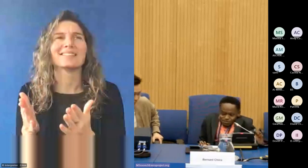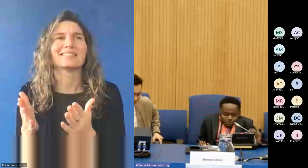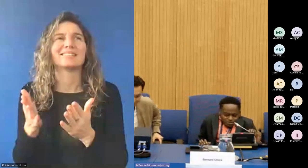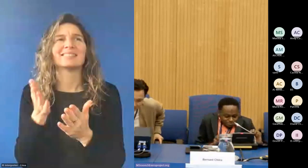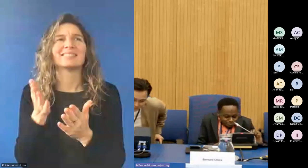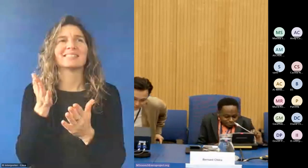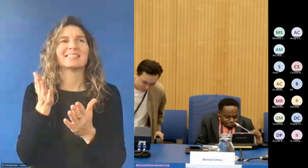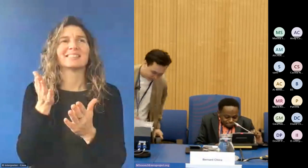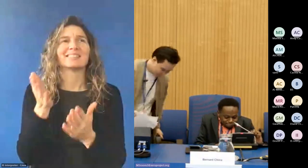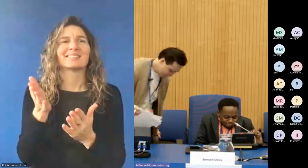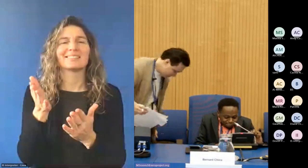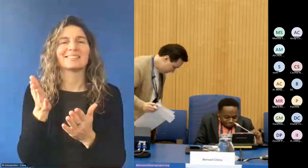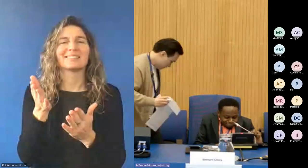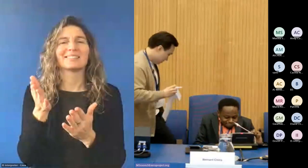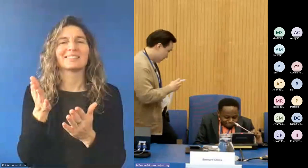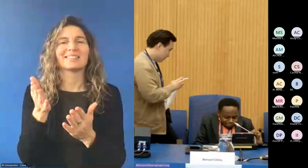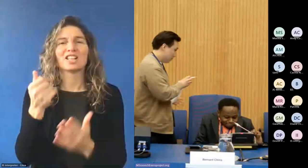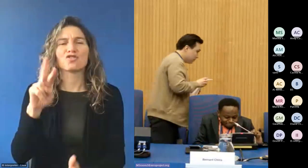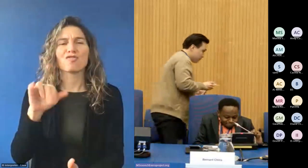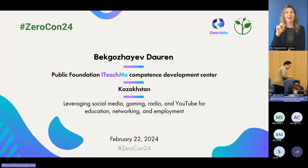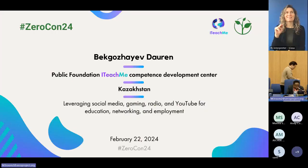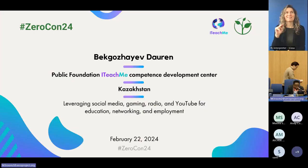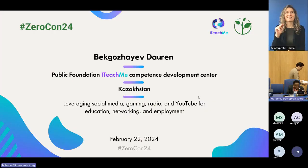your story. Welcome.